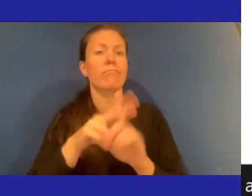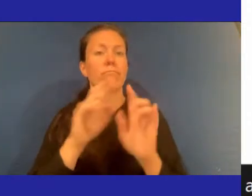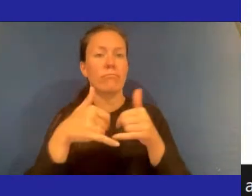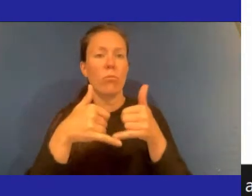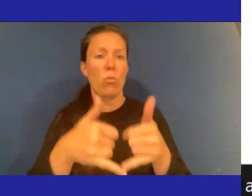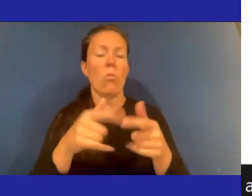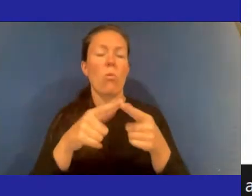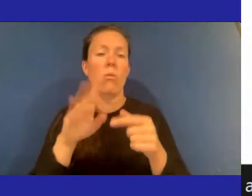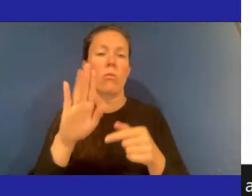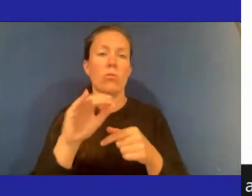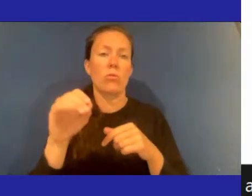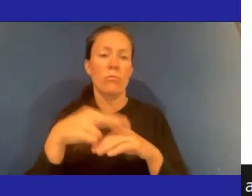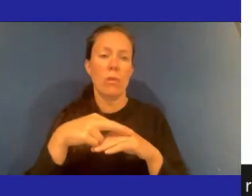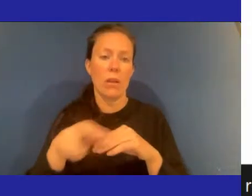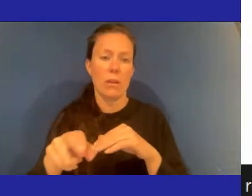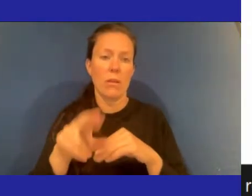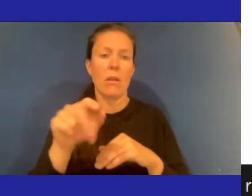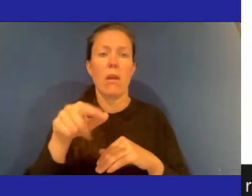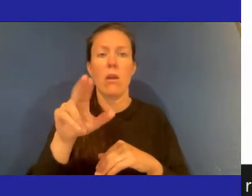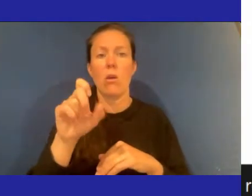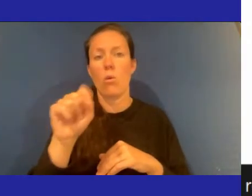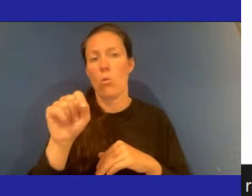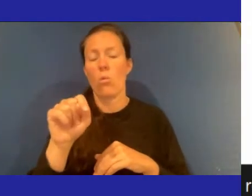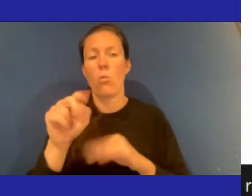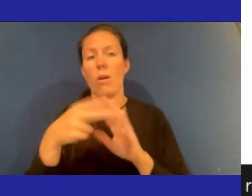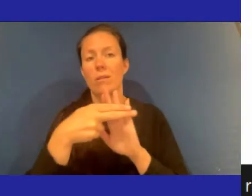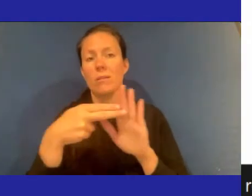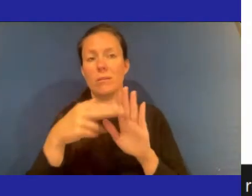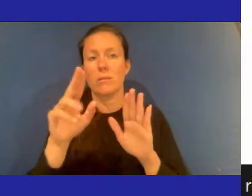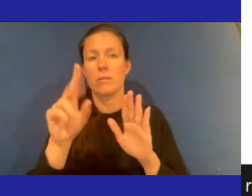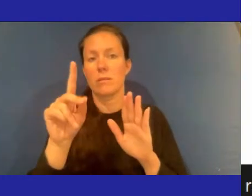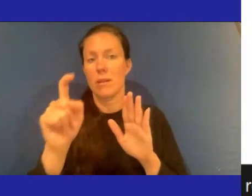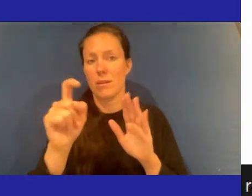of America, and Quest Diagnostics. Next slide, please.